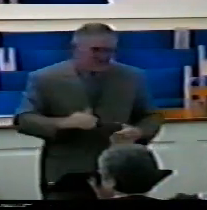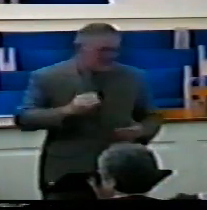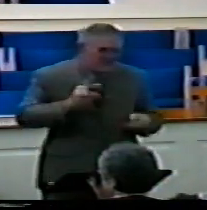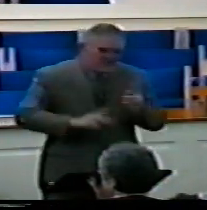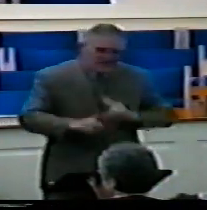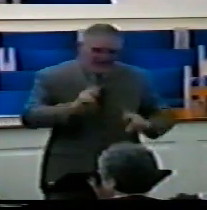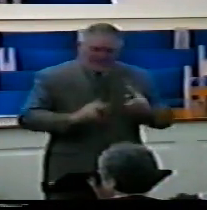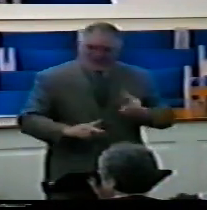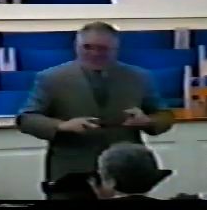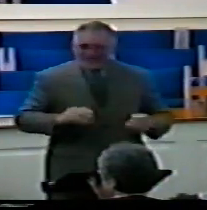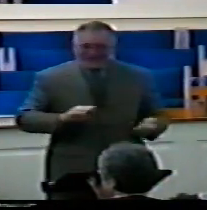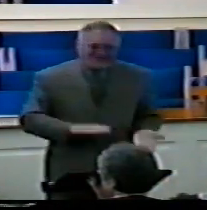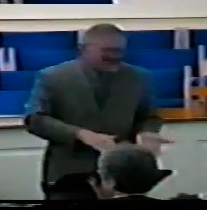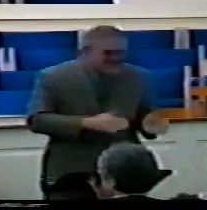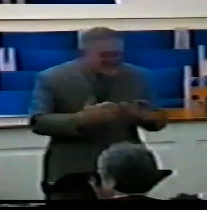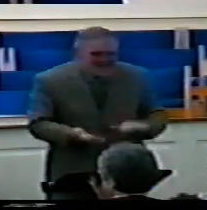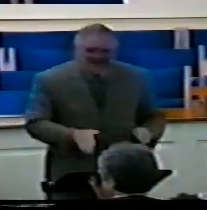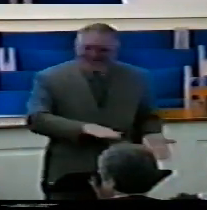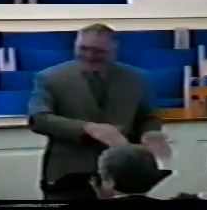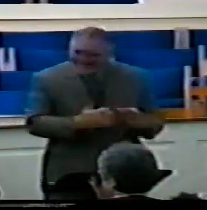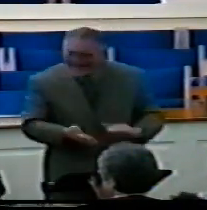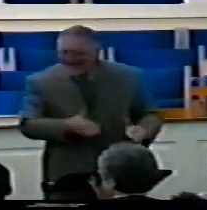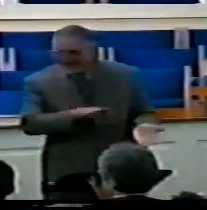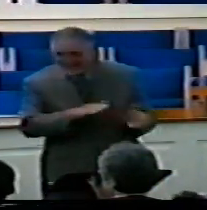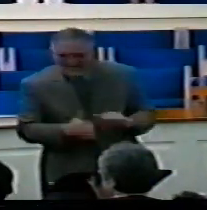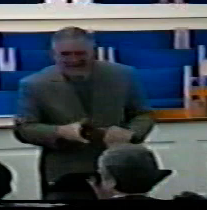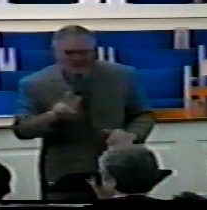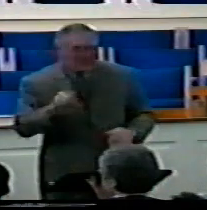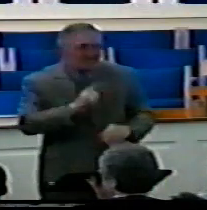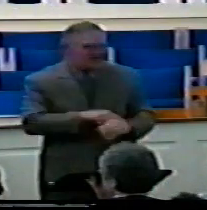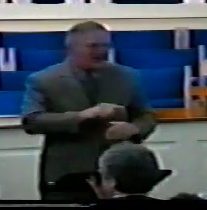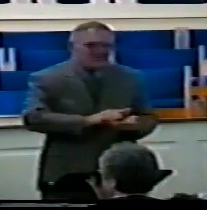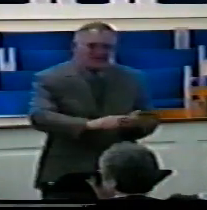coffin 3 times in 1 week.